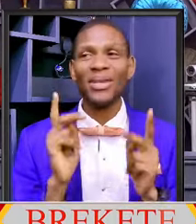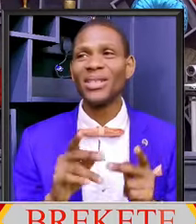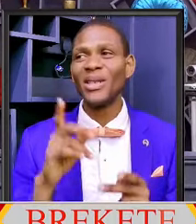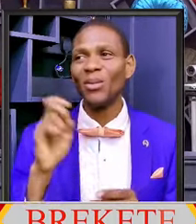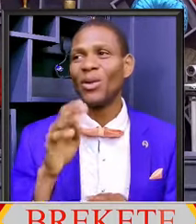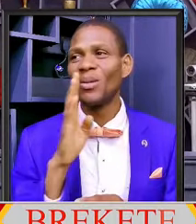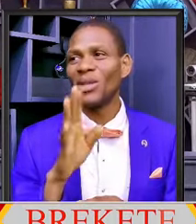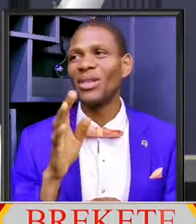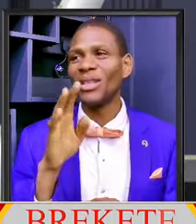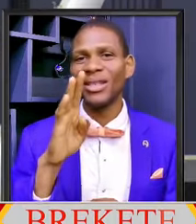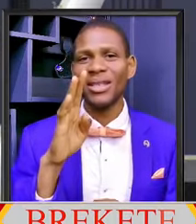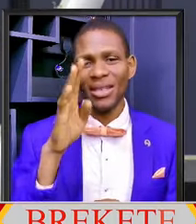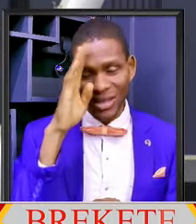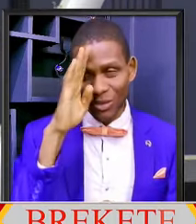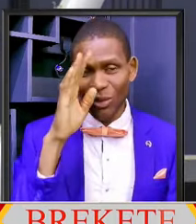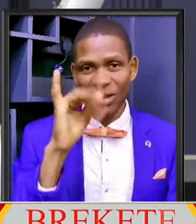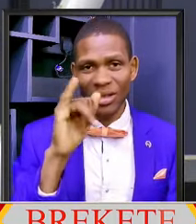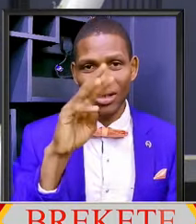Off my